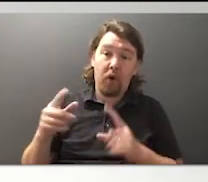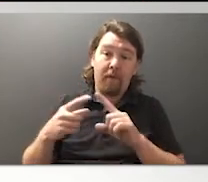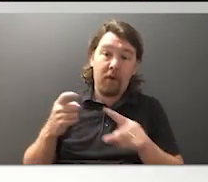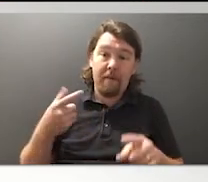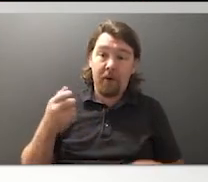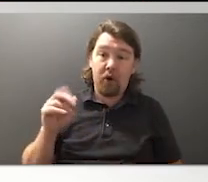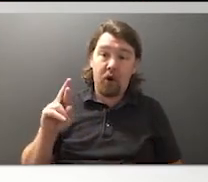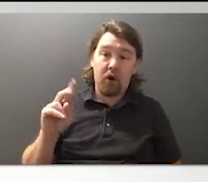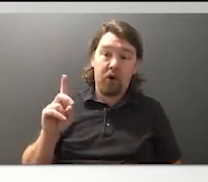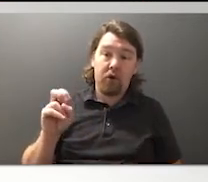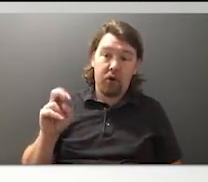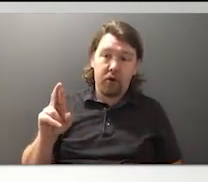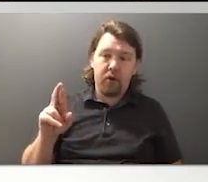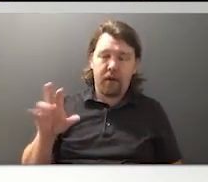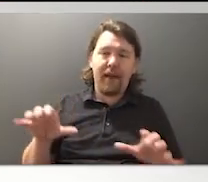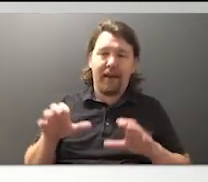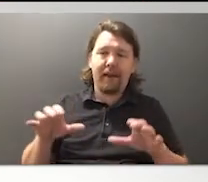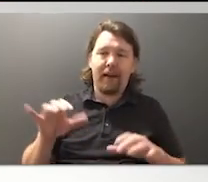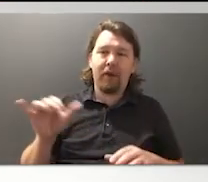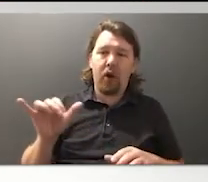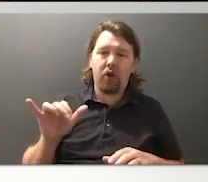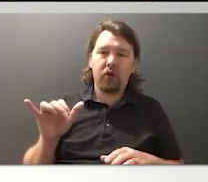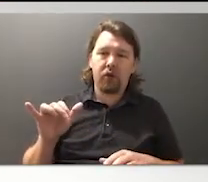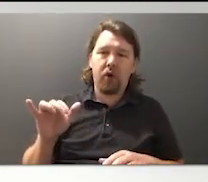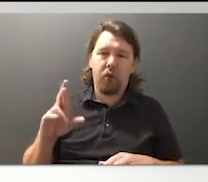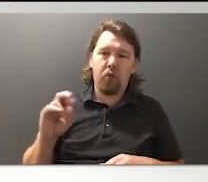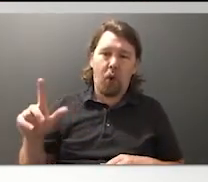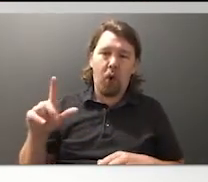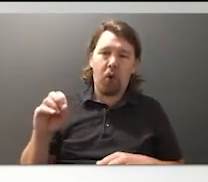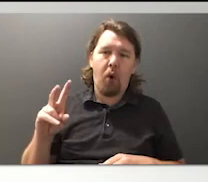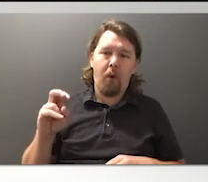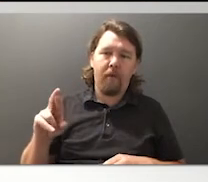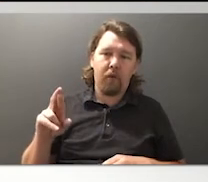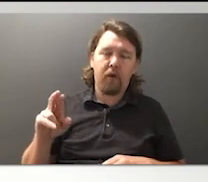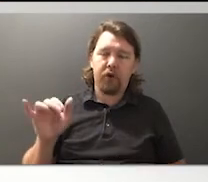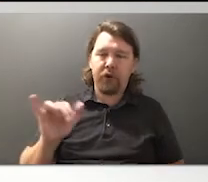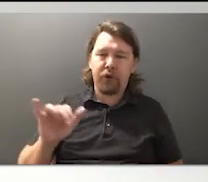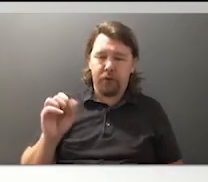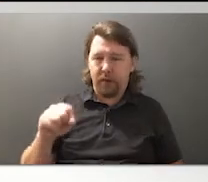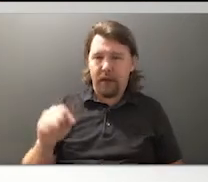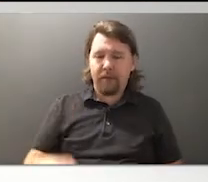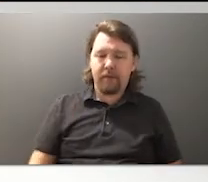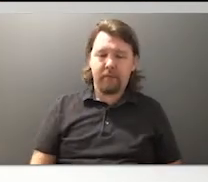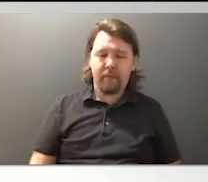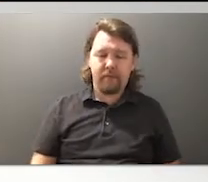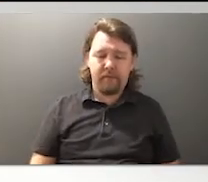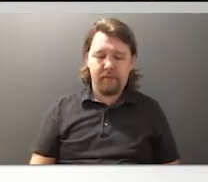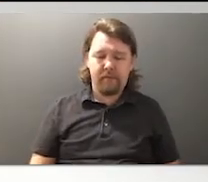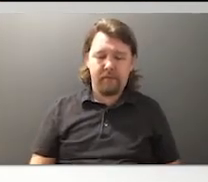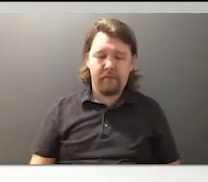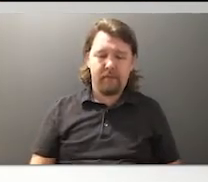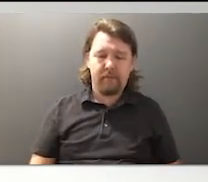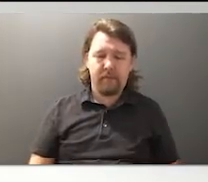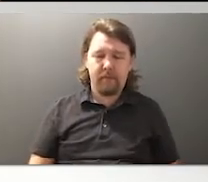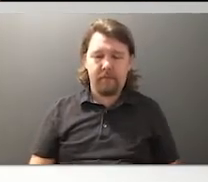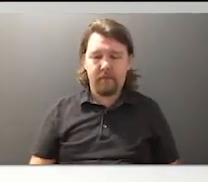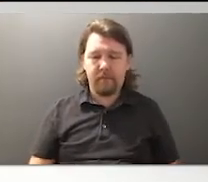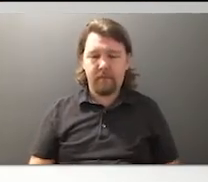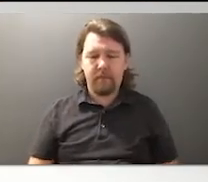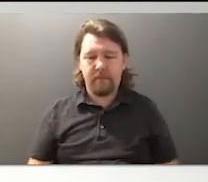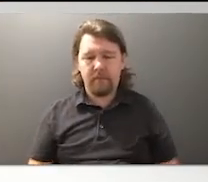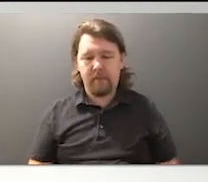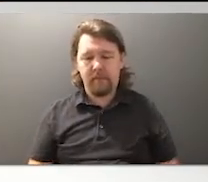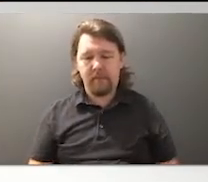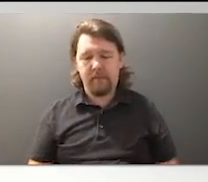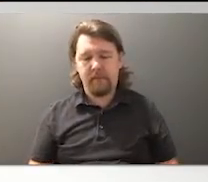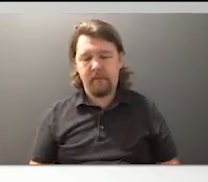is also rolling over. So no problem. Thank you for clarifying that. Yep. Okay, I'm going to go over here. Come back in a minute.